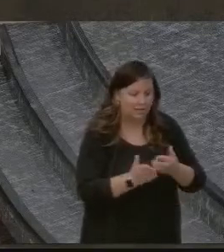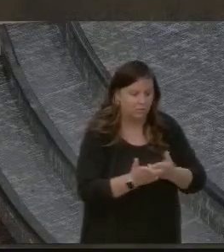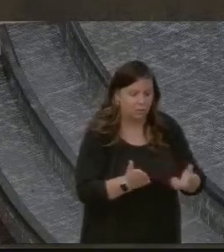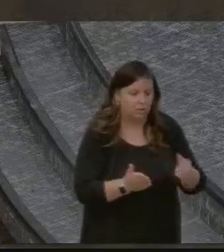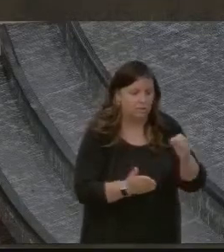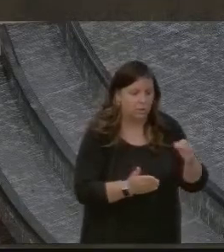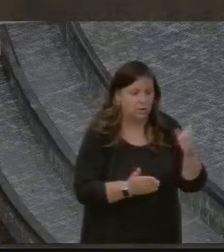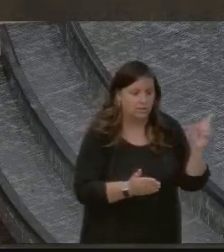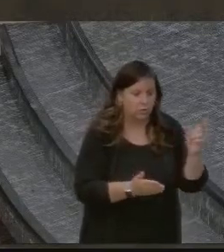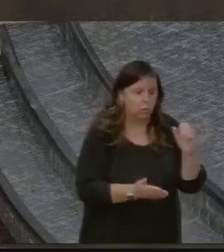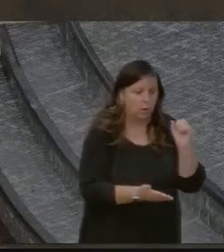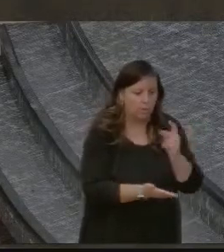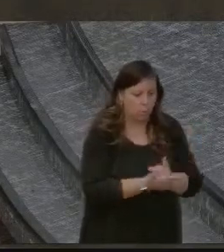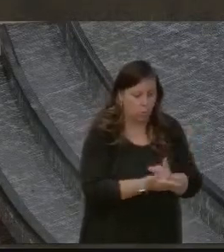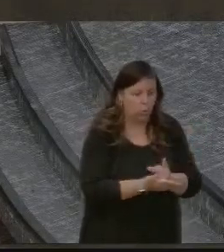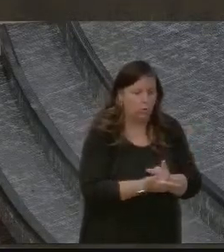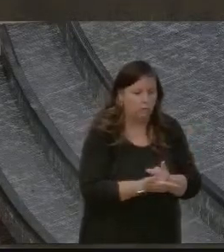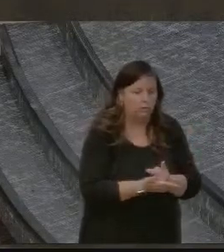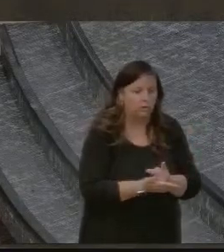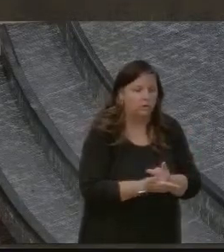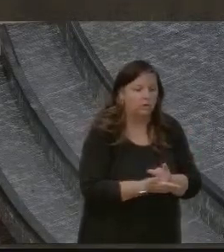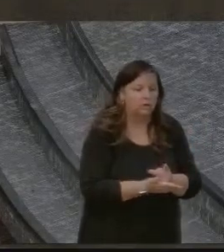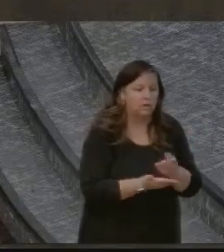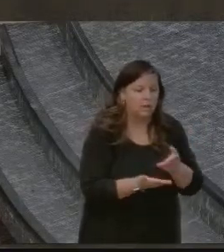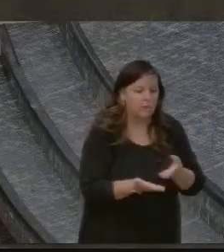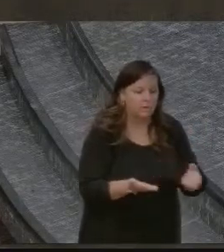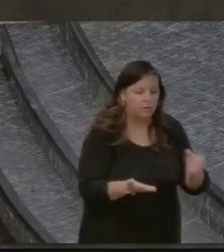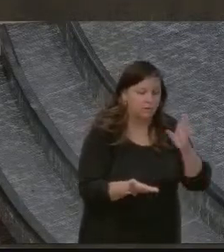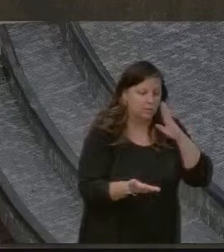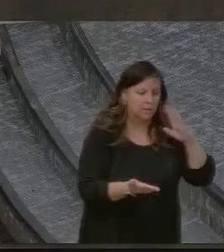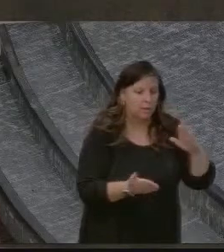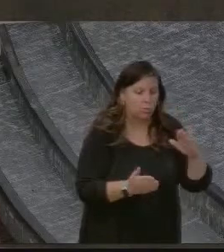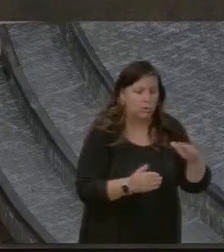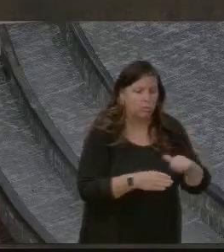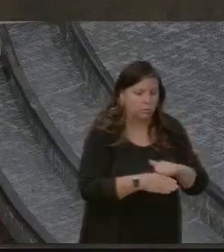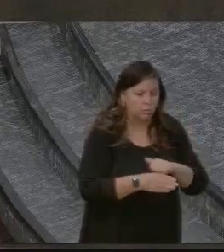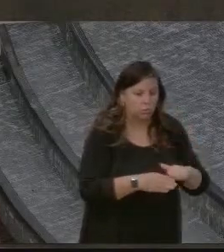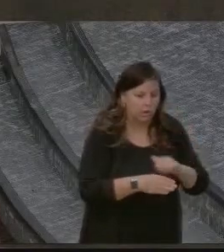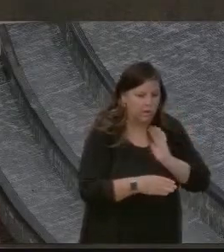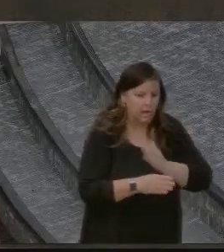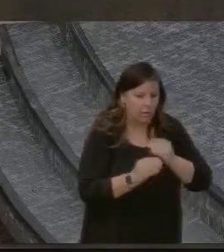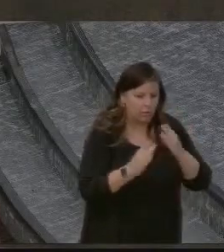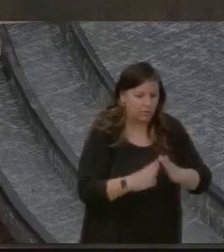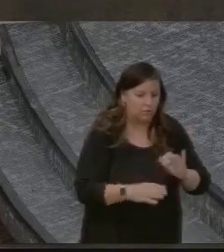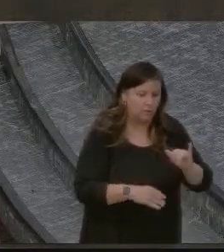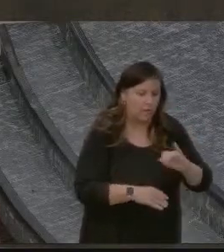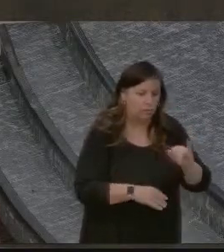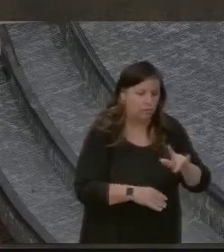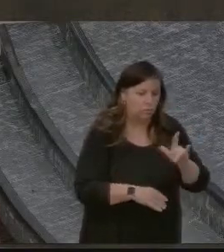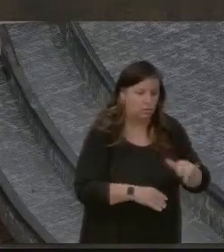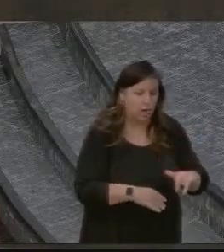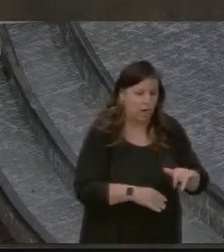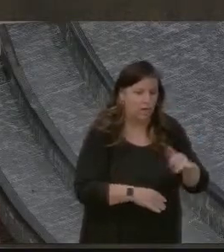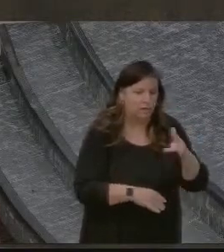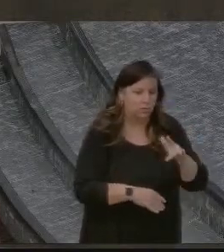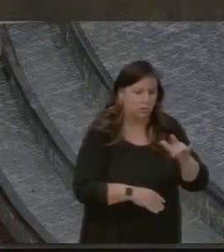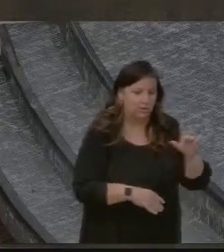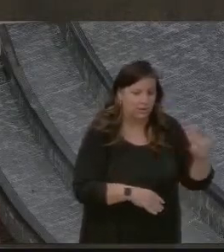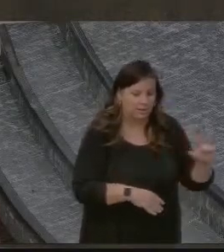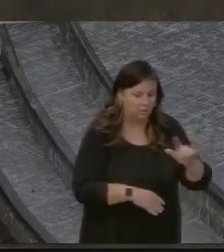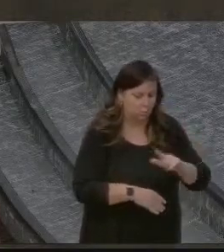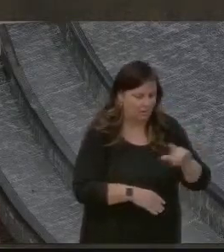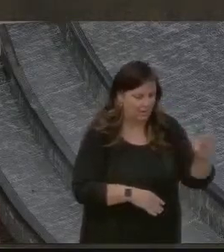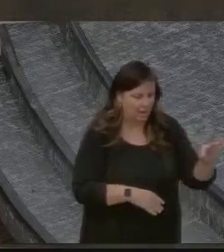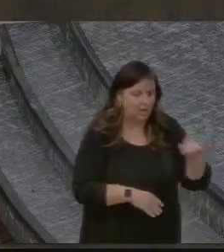approved, that we would train our teachers on the district day, which we did, which was July 29th. So they had an opportunity to